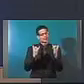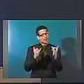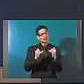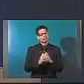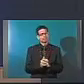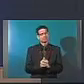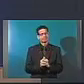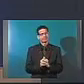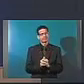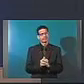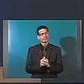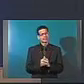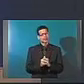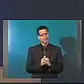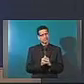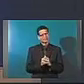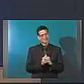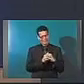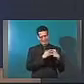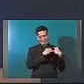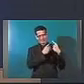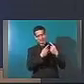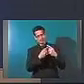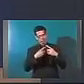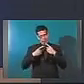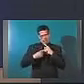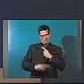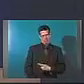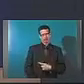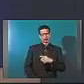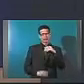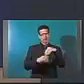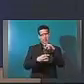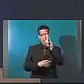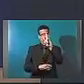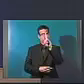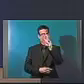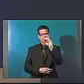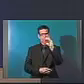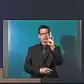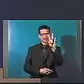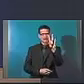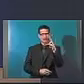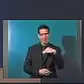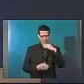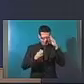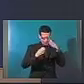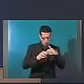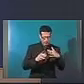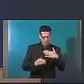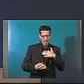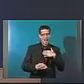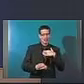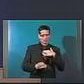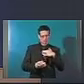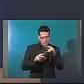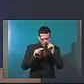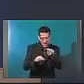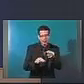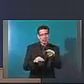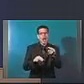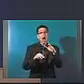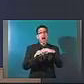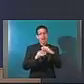Now, since the Deep Depression hit in 2007, I have focused my efforts on economic